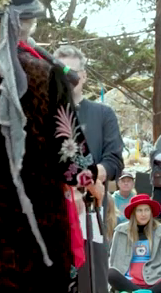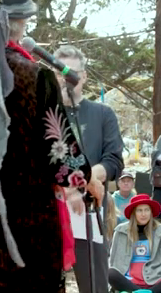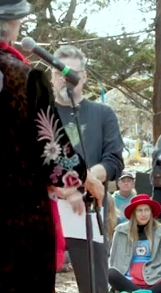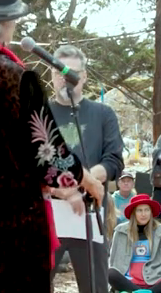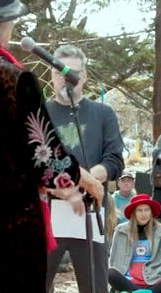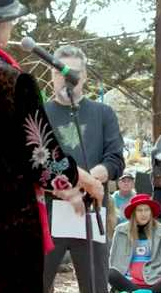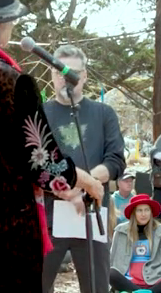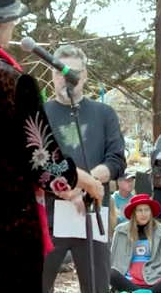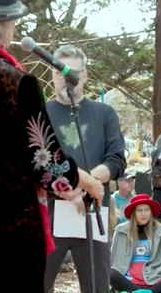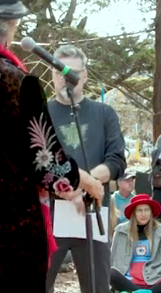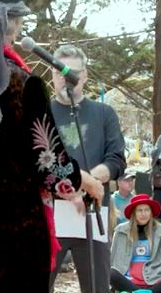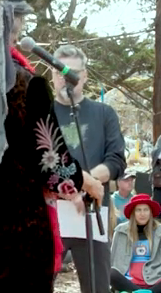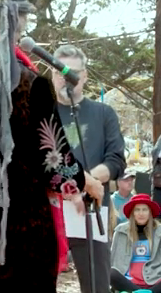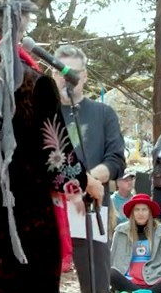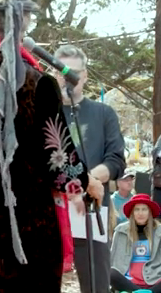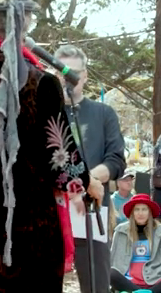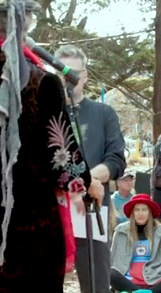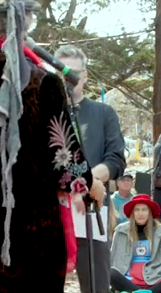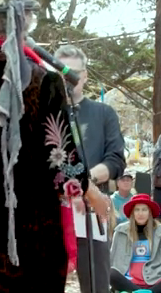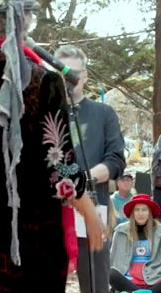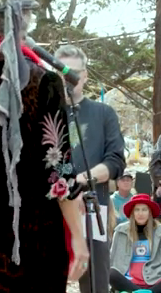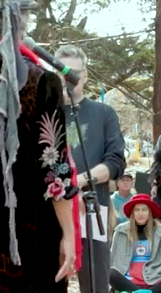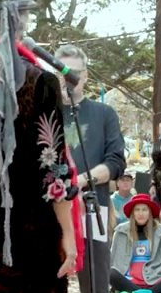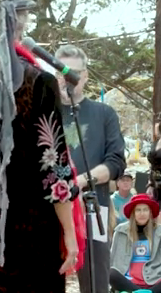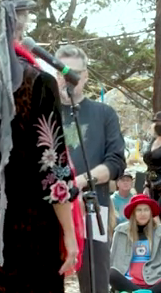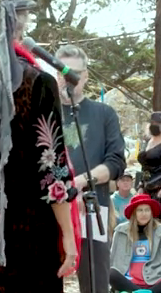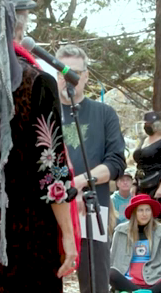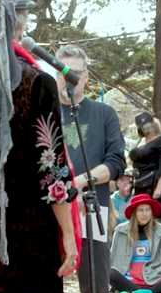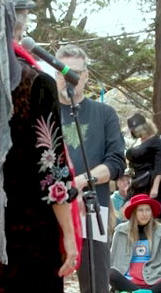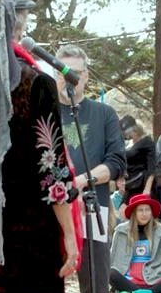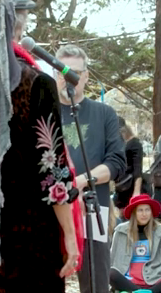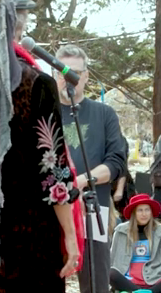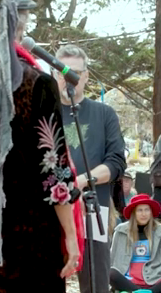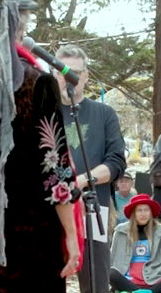What is remembered lives. Roseanne Ducey,